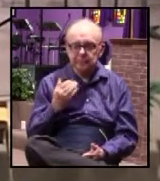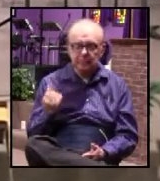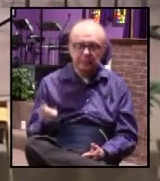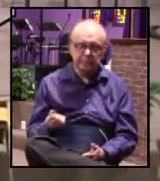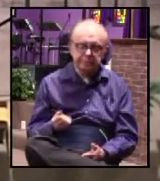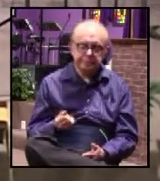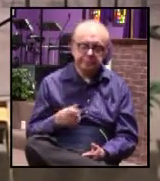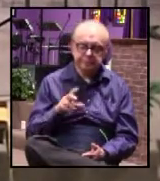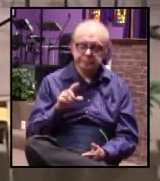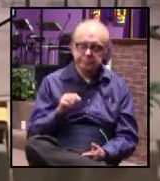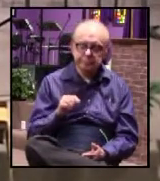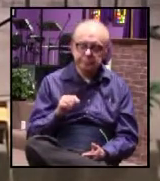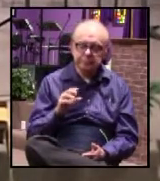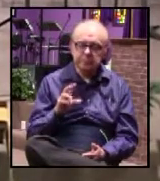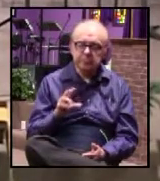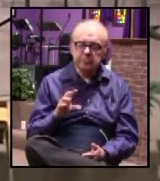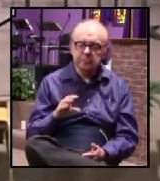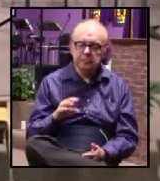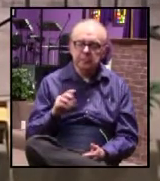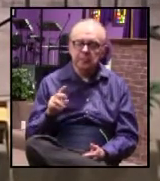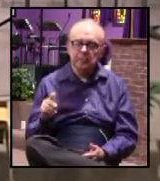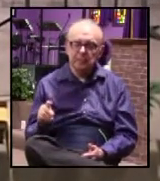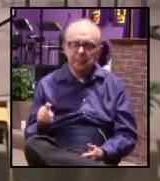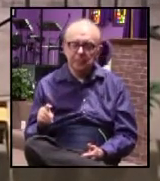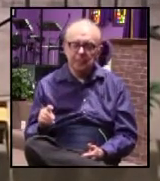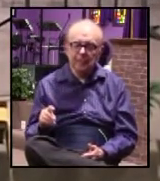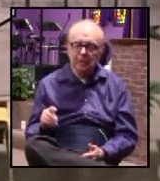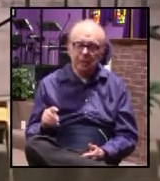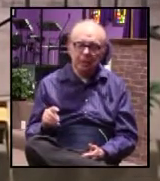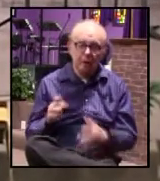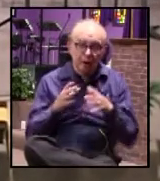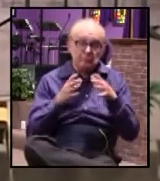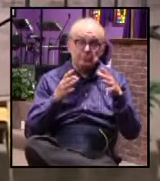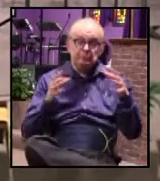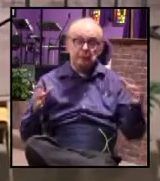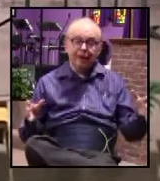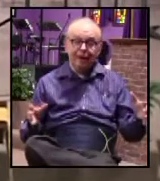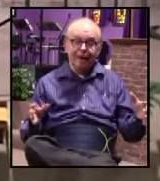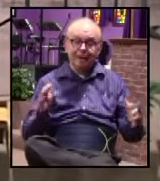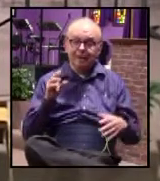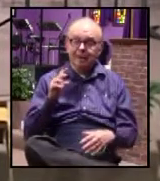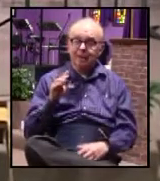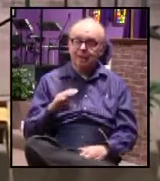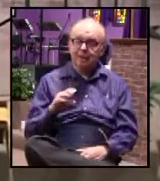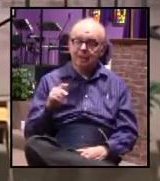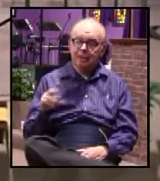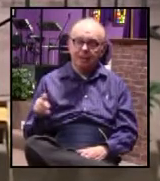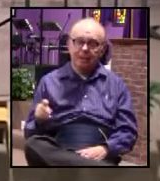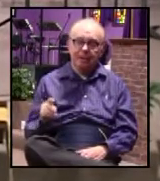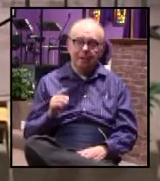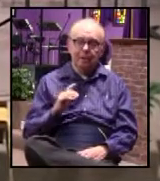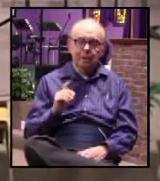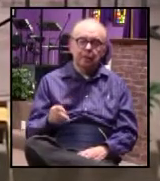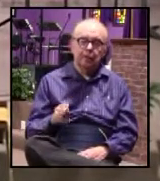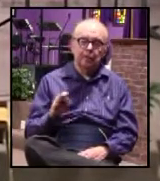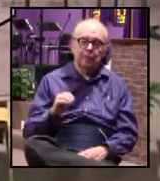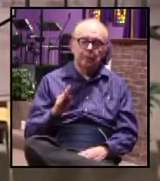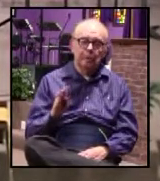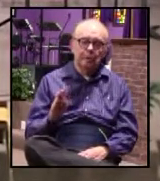best chicken pot pies are the big ones. Like you go to Bob